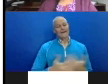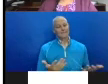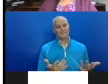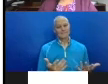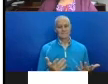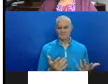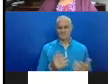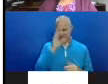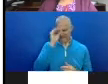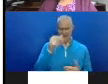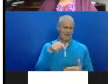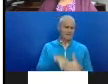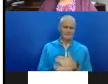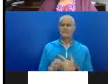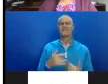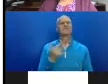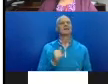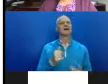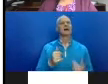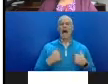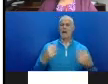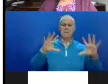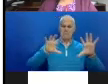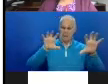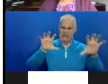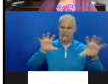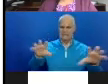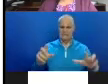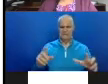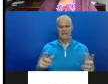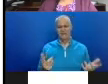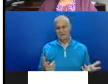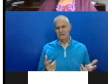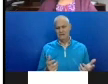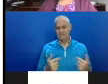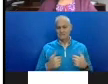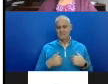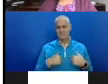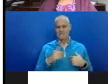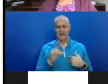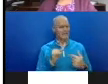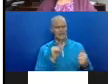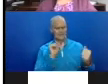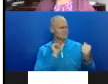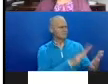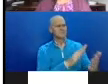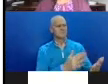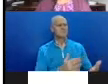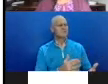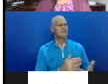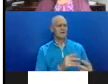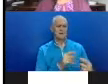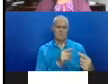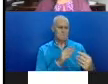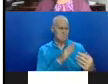feeling like he's a monster, and which I did for years, confronted guys, and I was really oppositional with